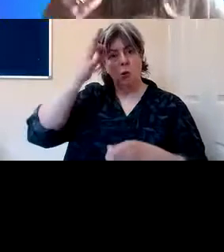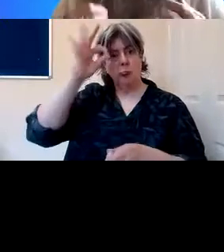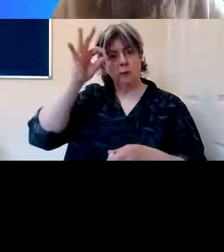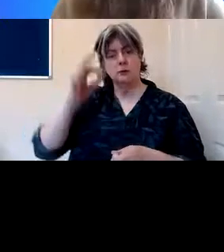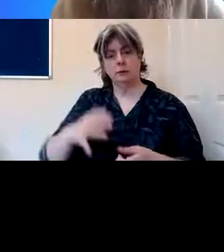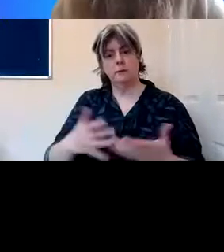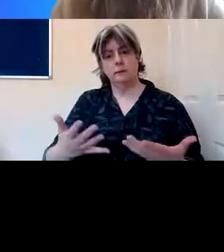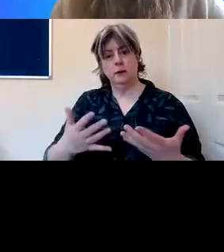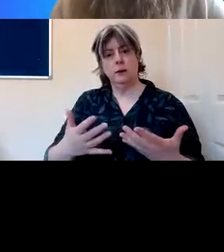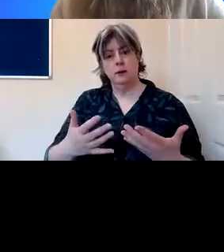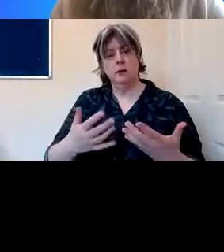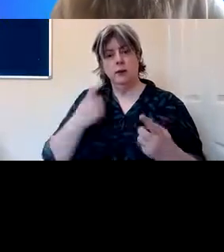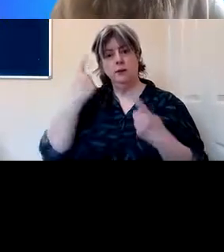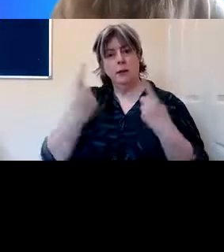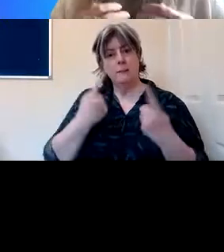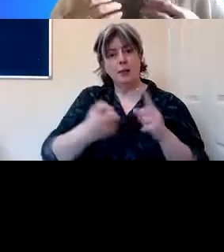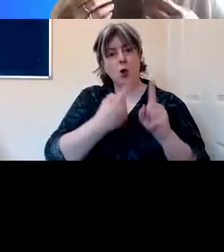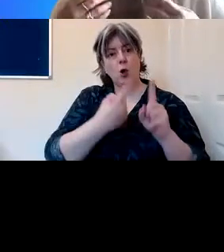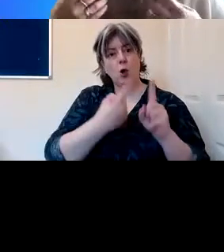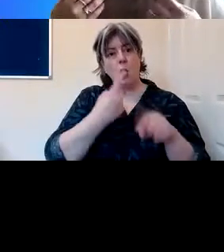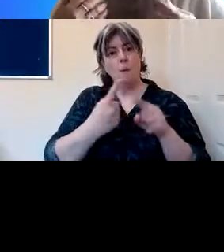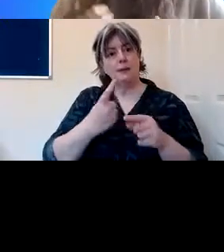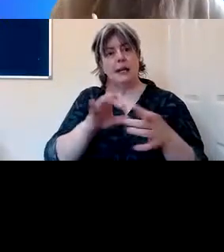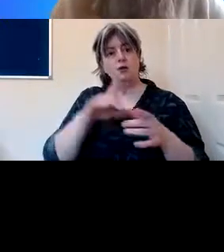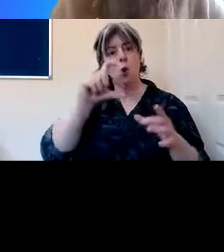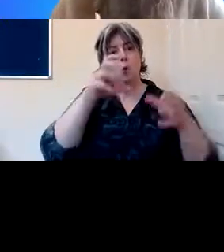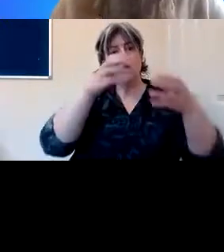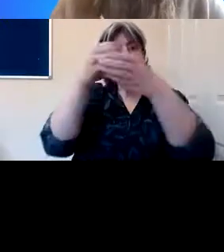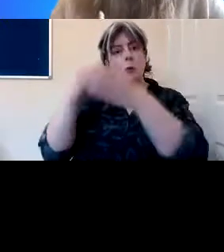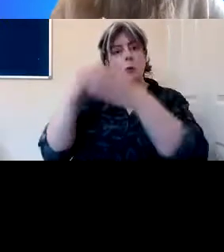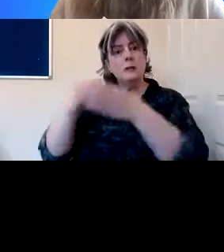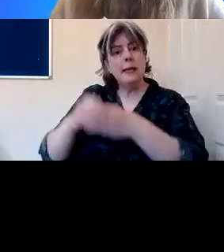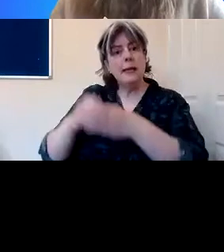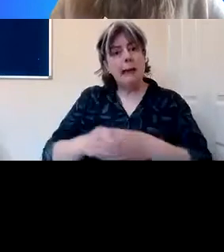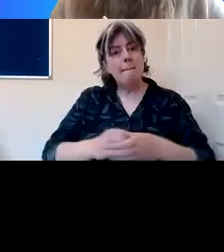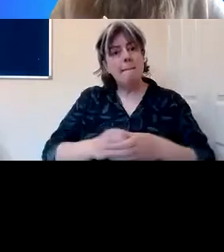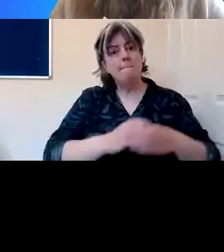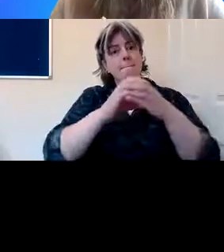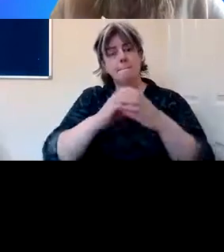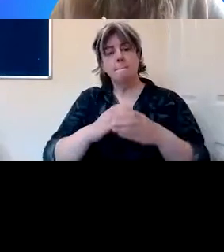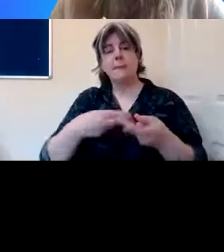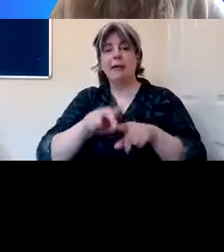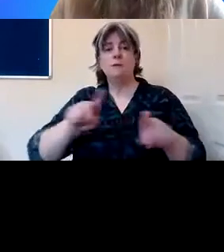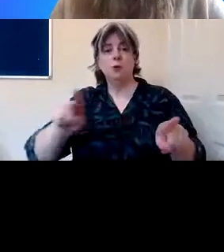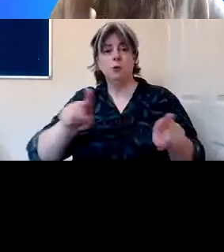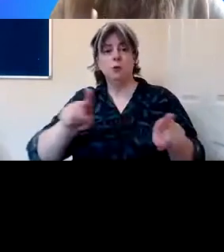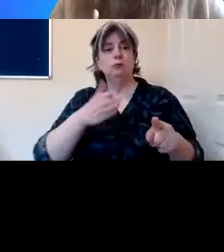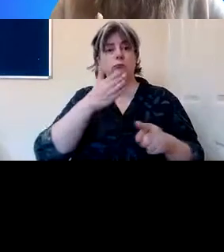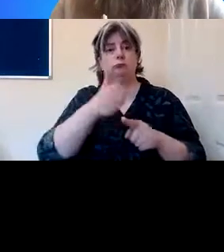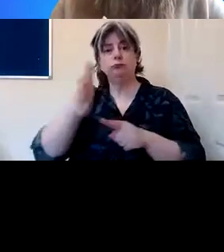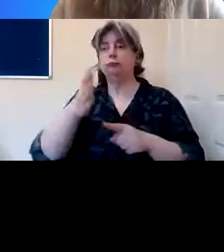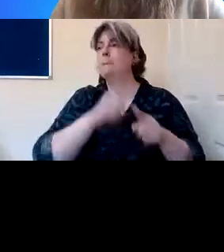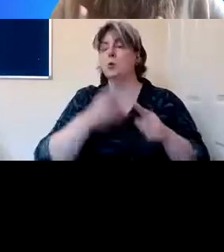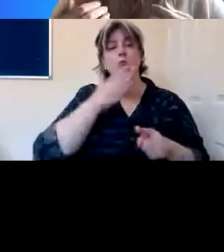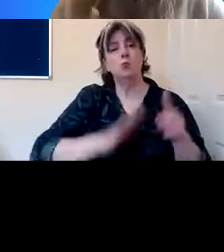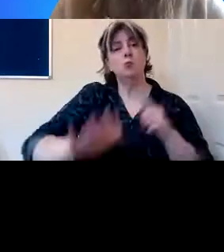the comments around consortia, if you were to talk to most schools across Wales, I think they